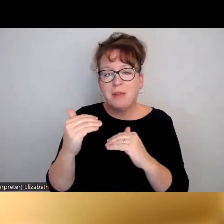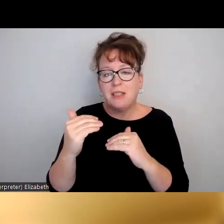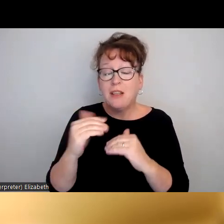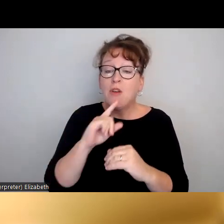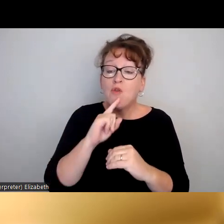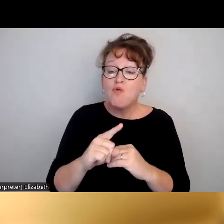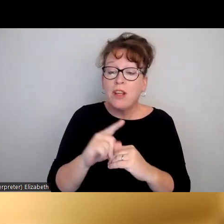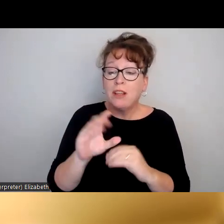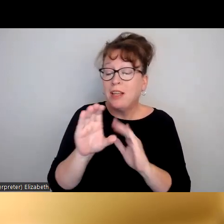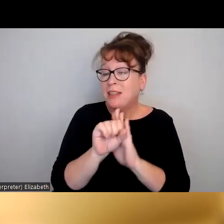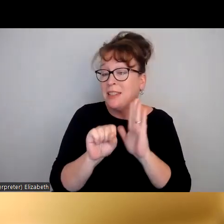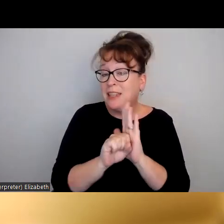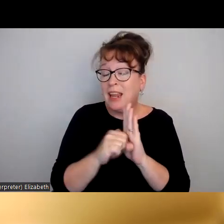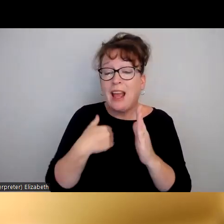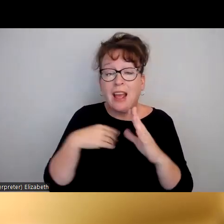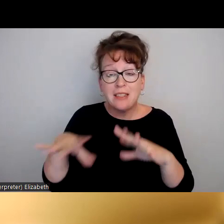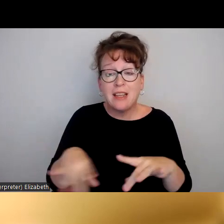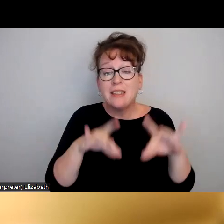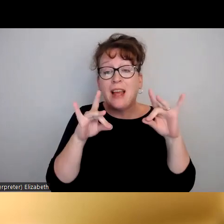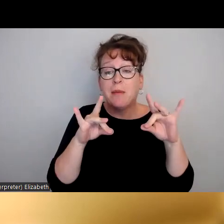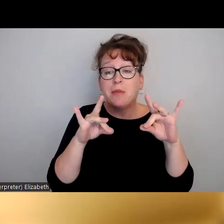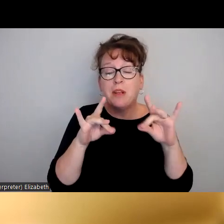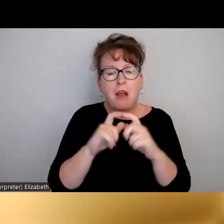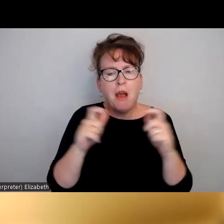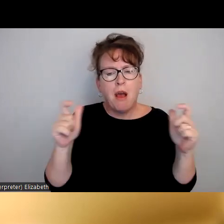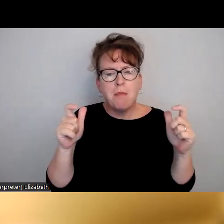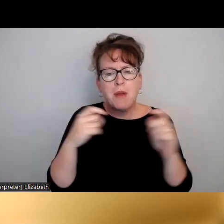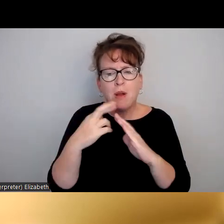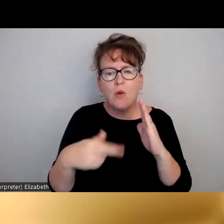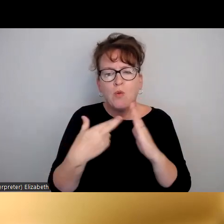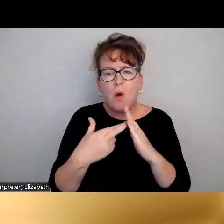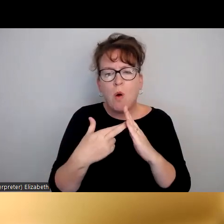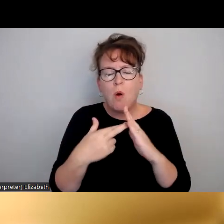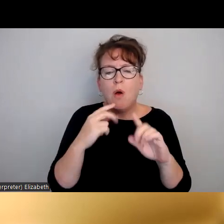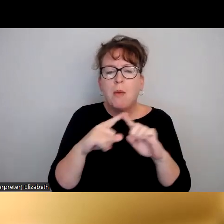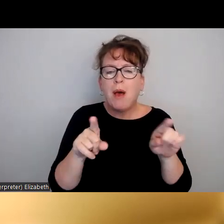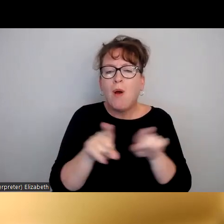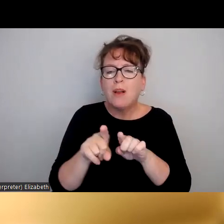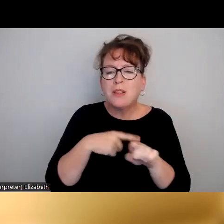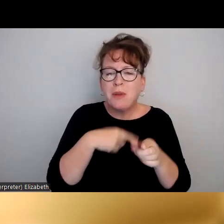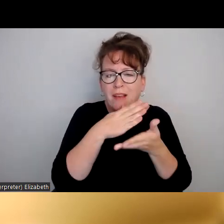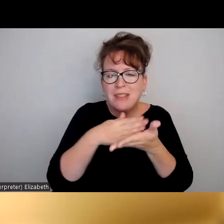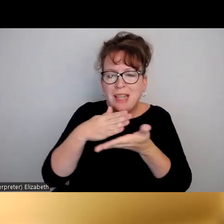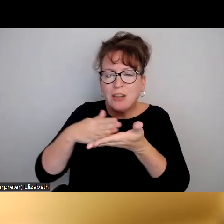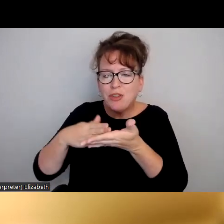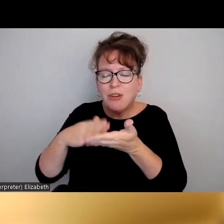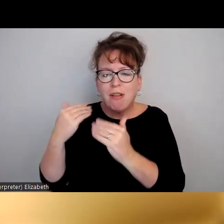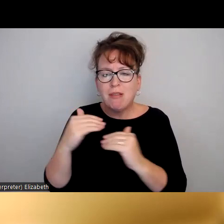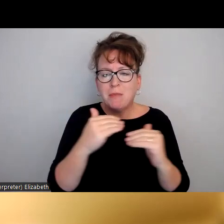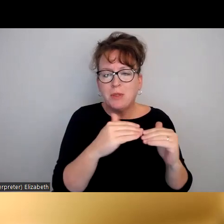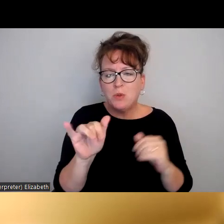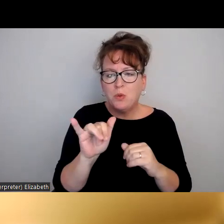adopted a broader goal of net zero carbon by 2050, but then there's also sector sublimits. And what we tried to do